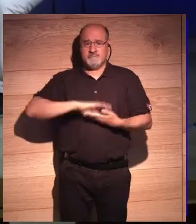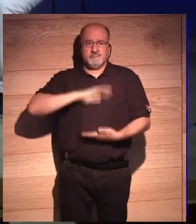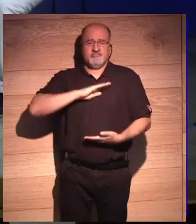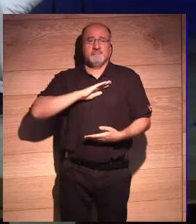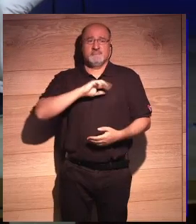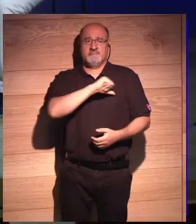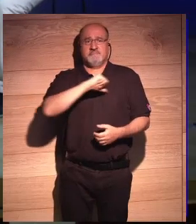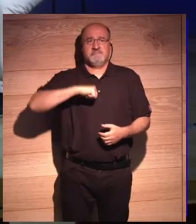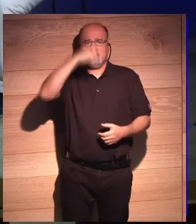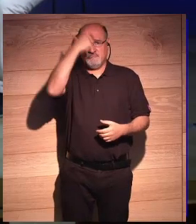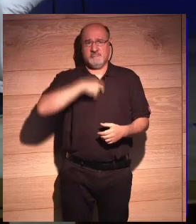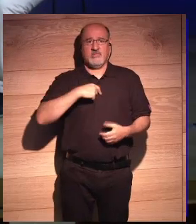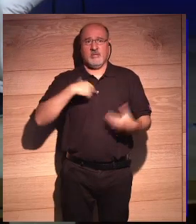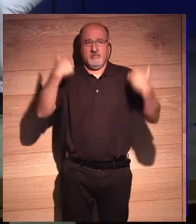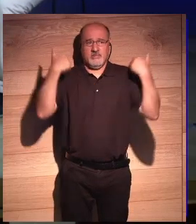we can have a